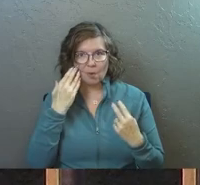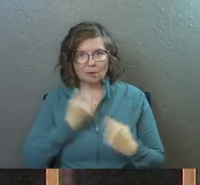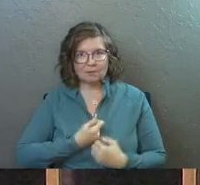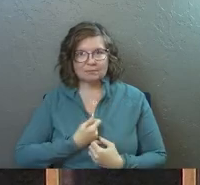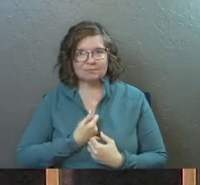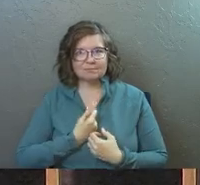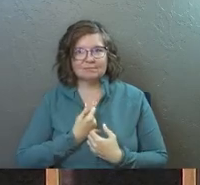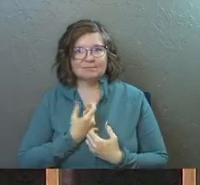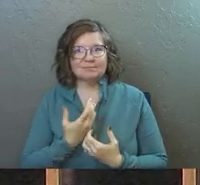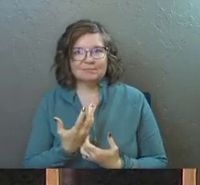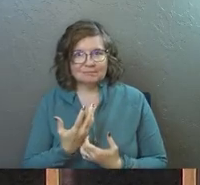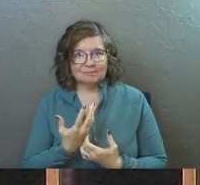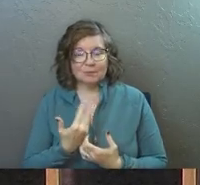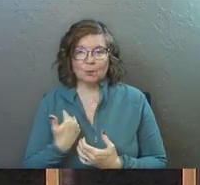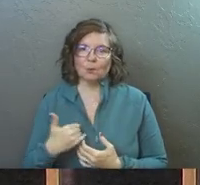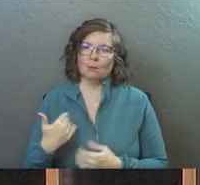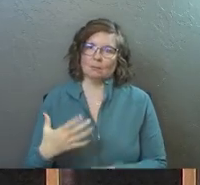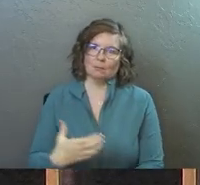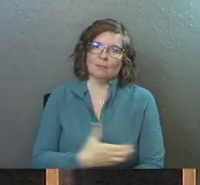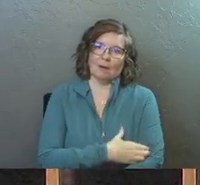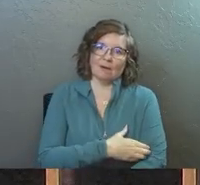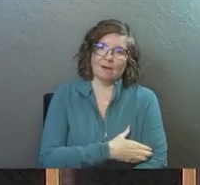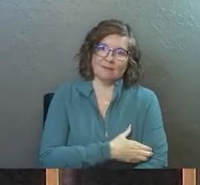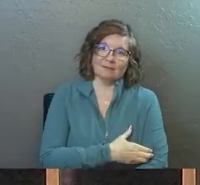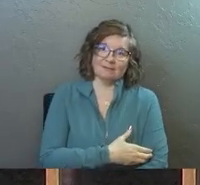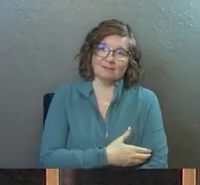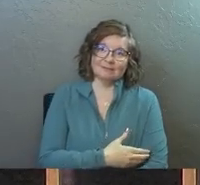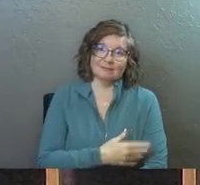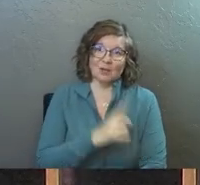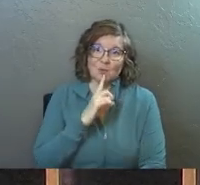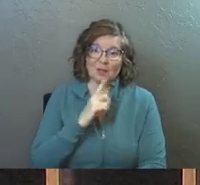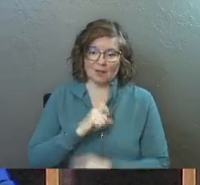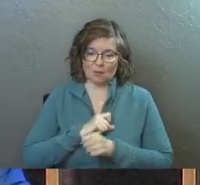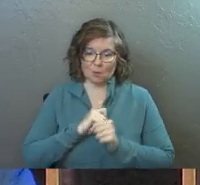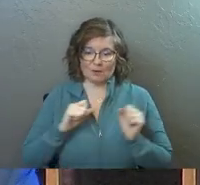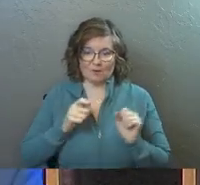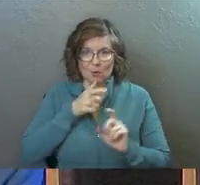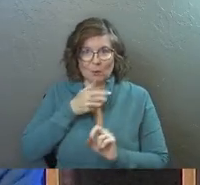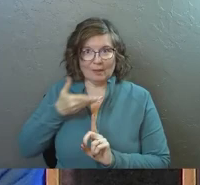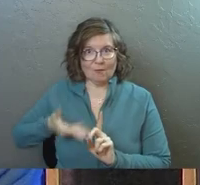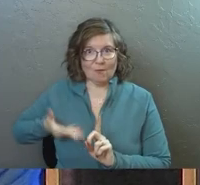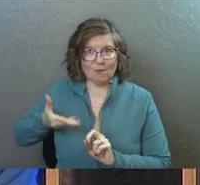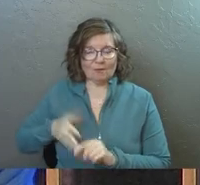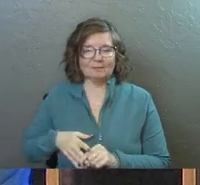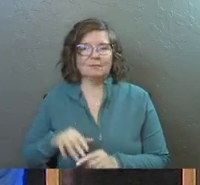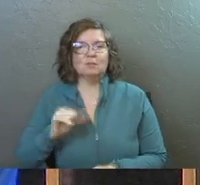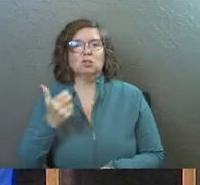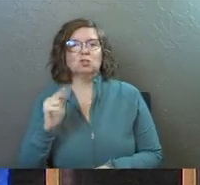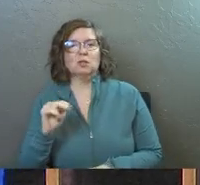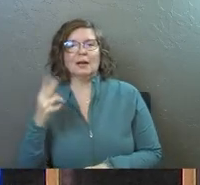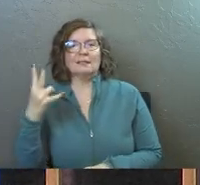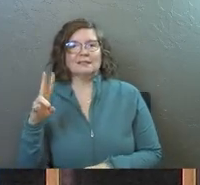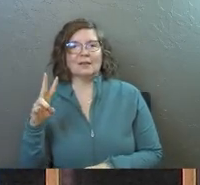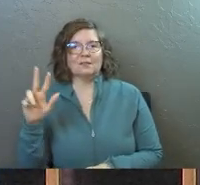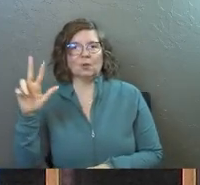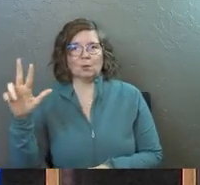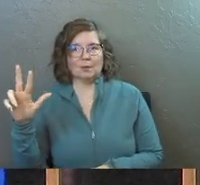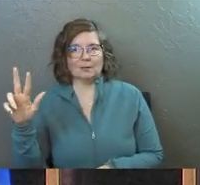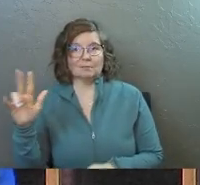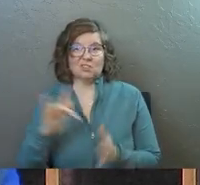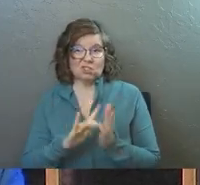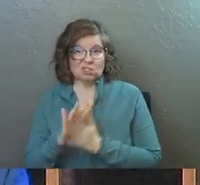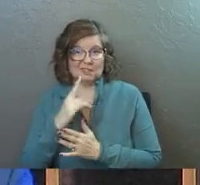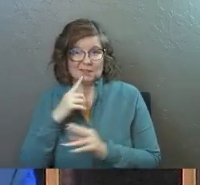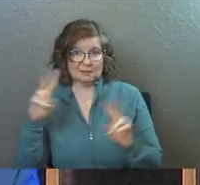kids alone. It gets them to really reveal who they are. John 17:3, these are Jesus' words. This is the